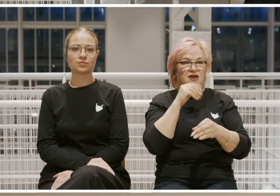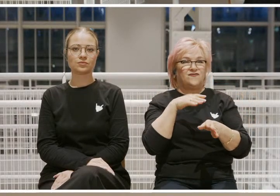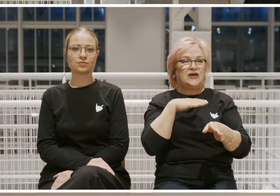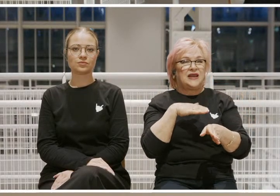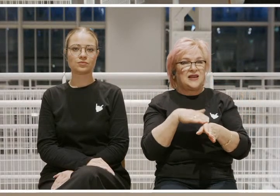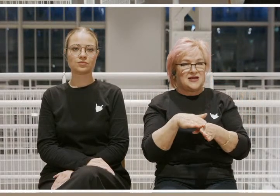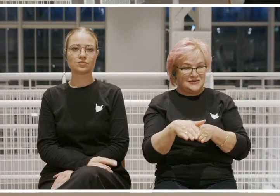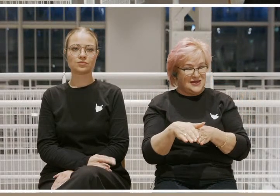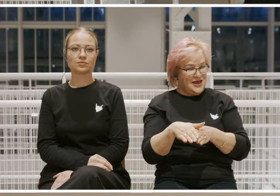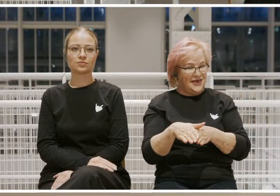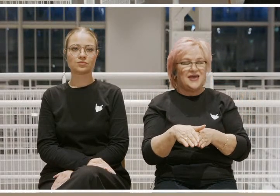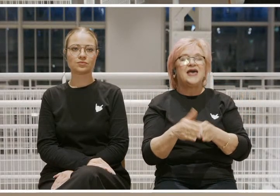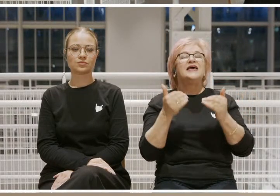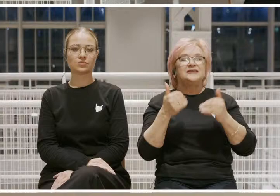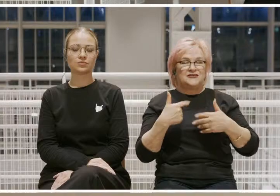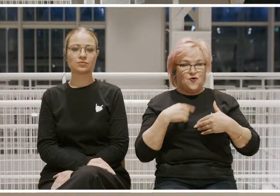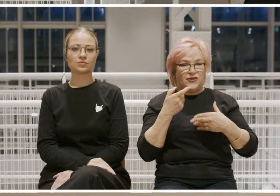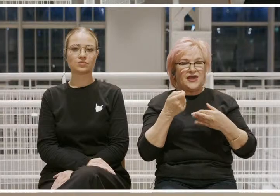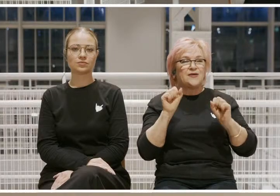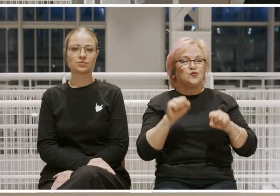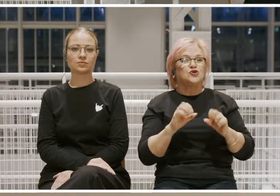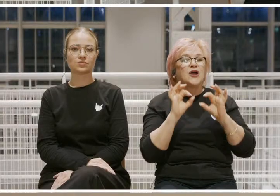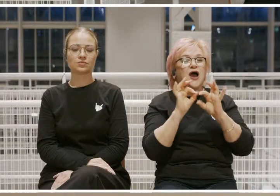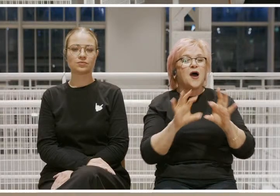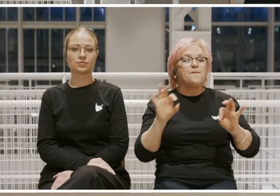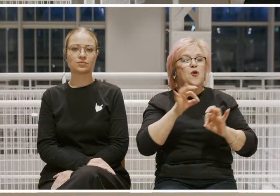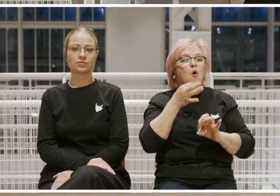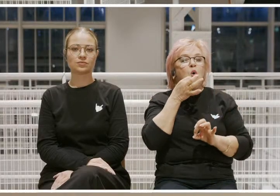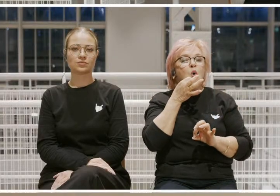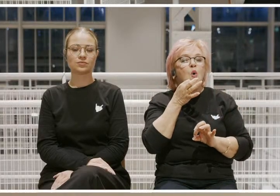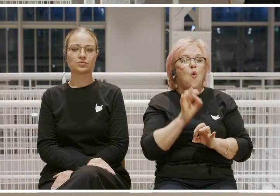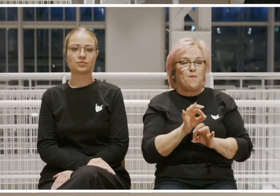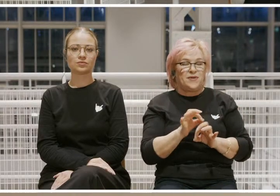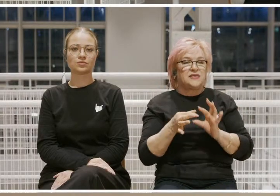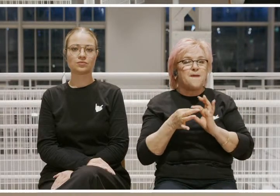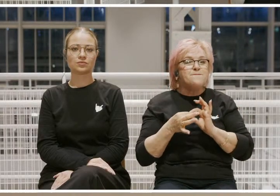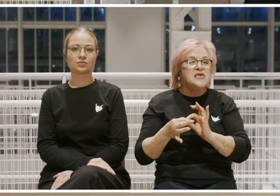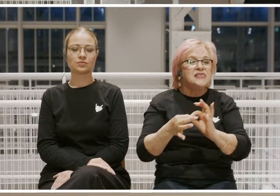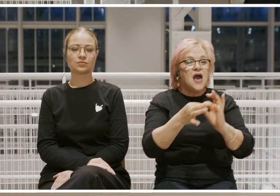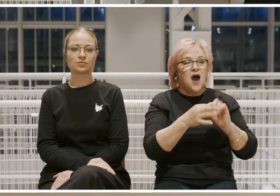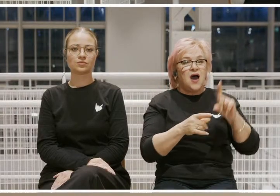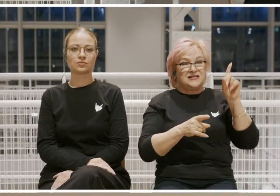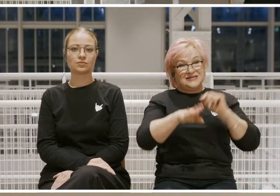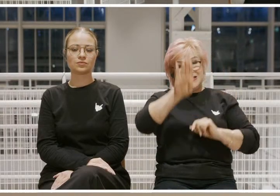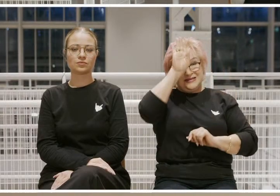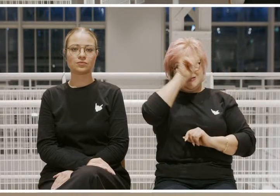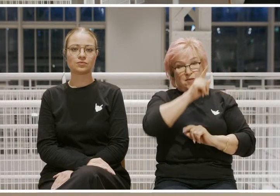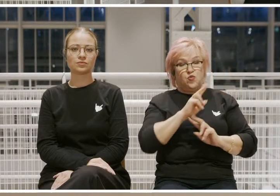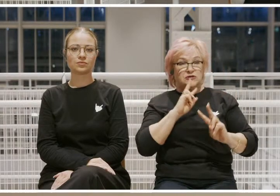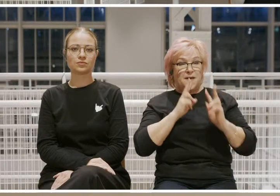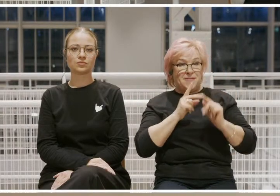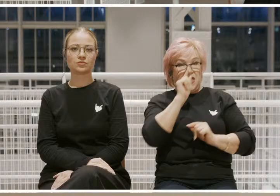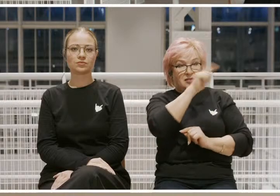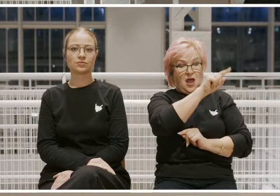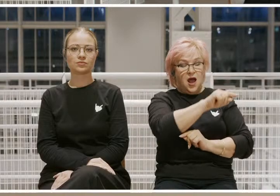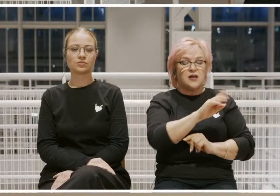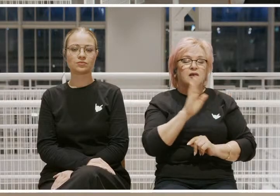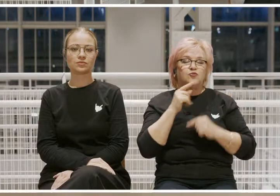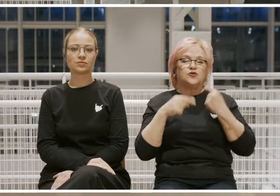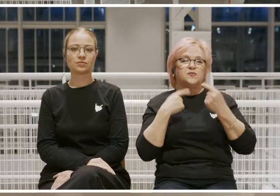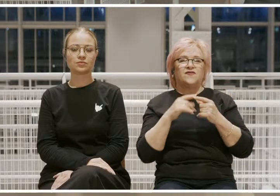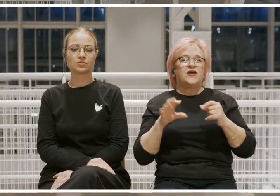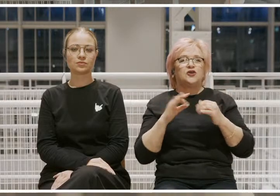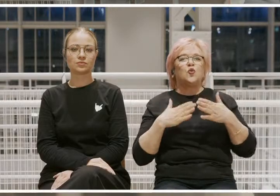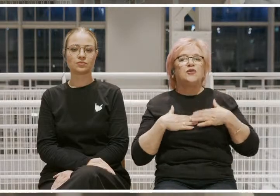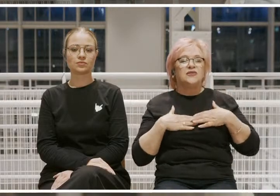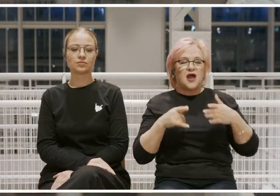Today I will talk about the mediation experience at the Istanbul Biennial with a focus on the public program